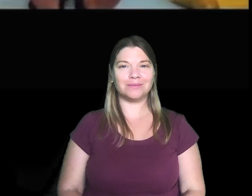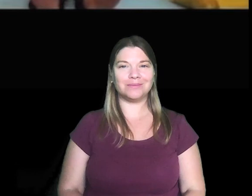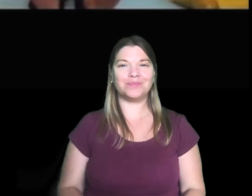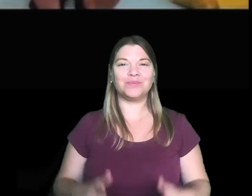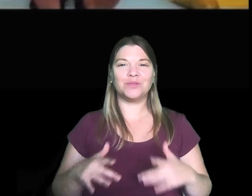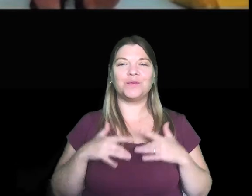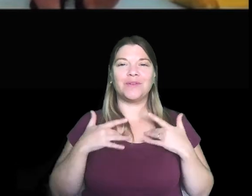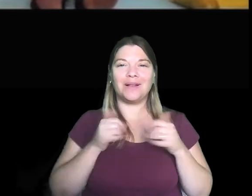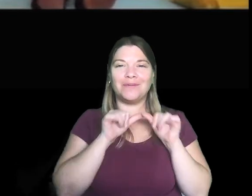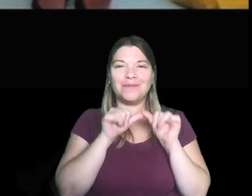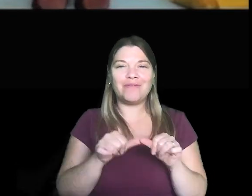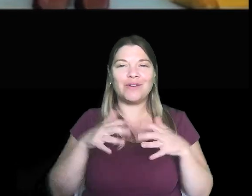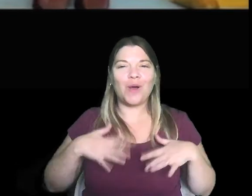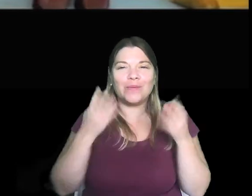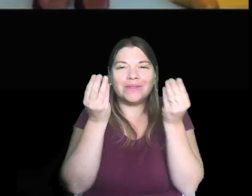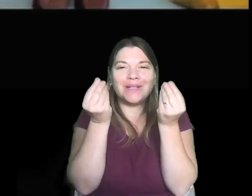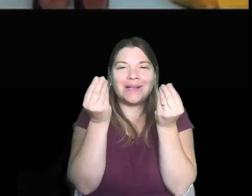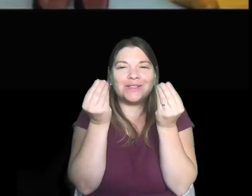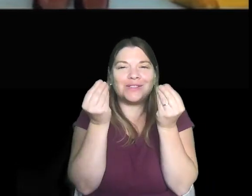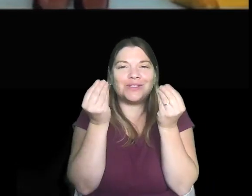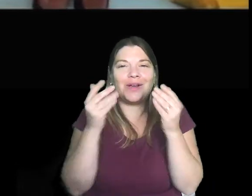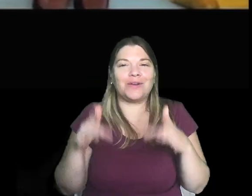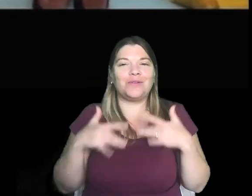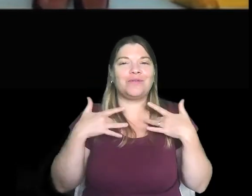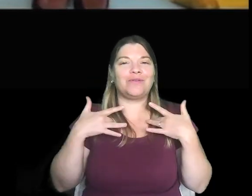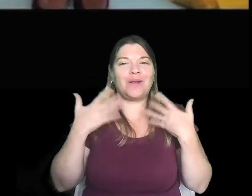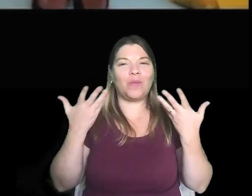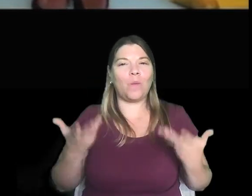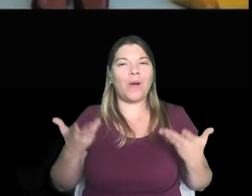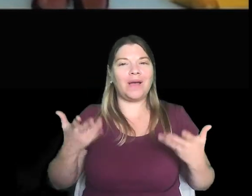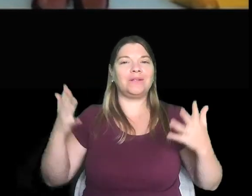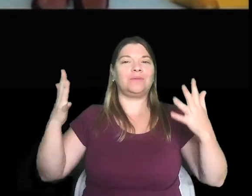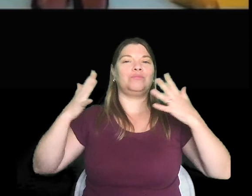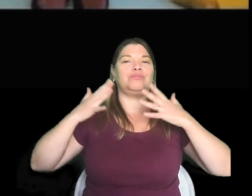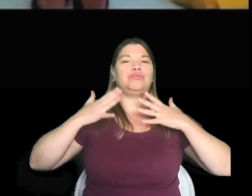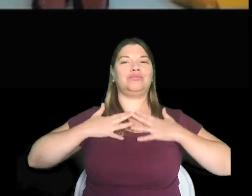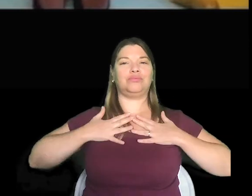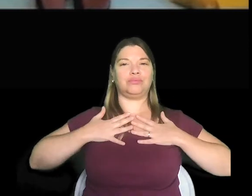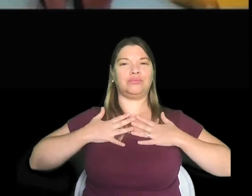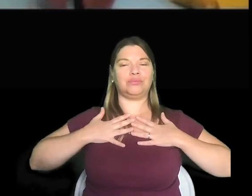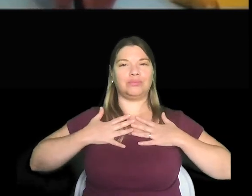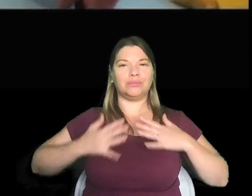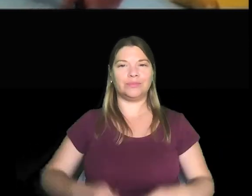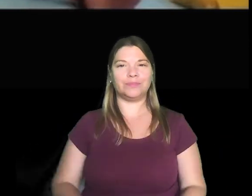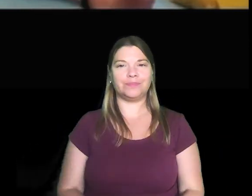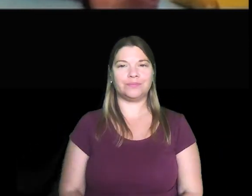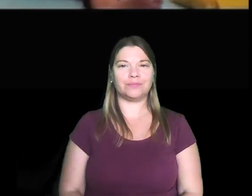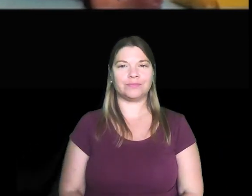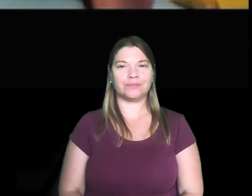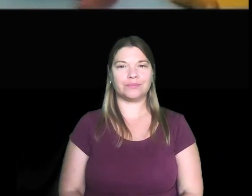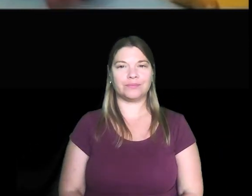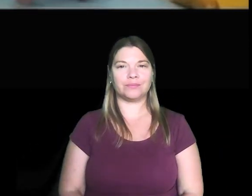the texture of it on your skin. The weight of it embraces you. Alice and Linzy return their hands to their